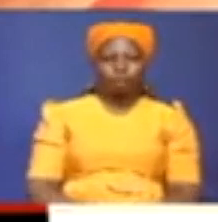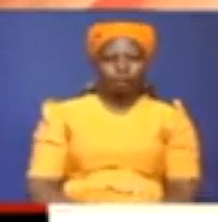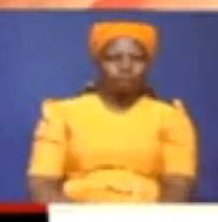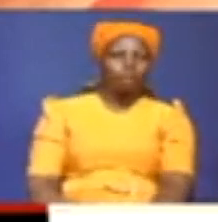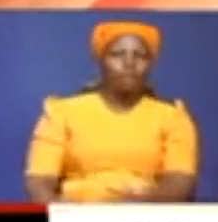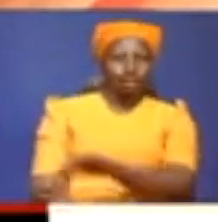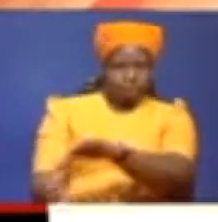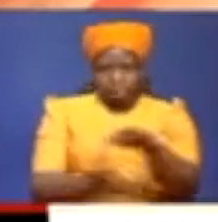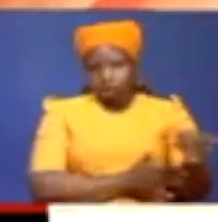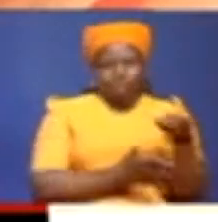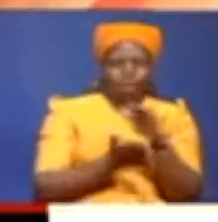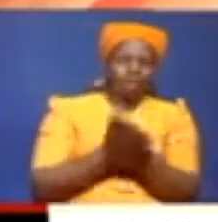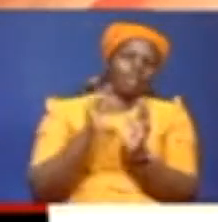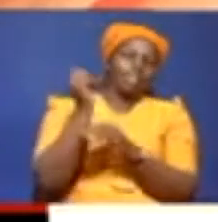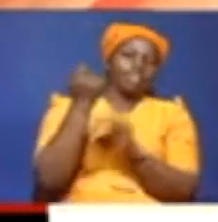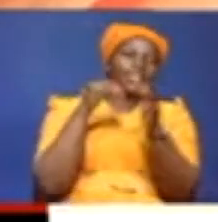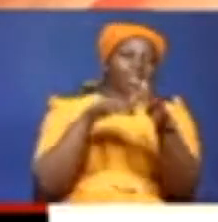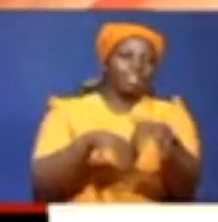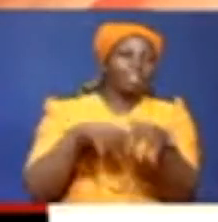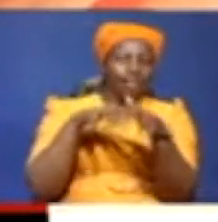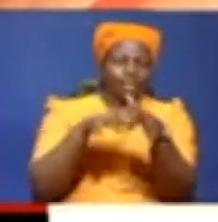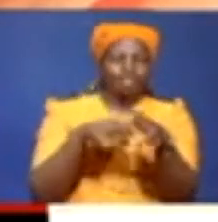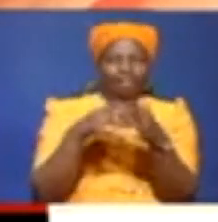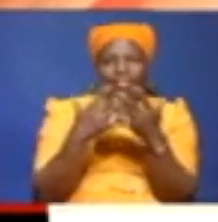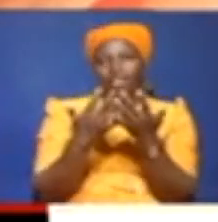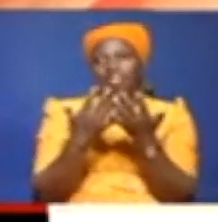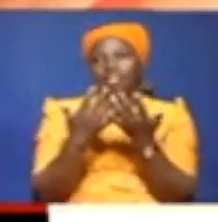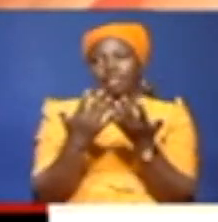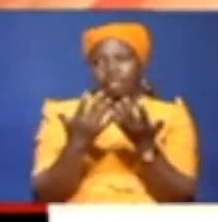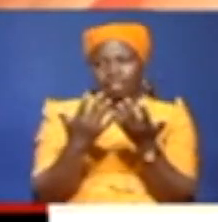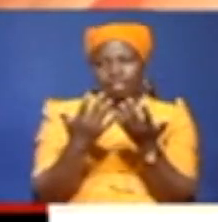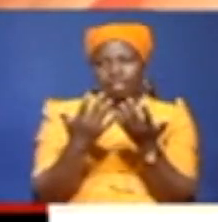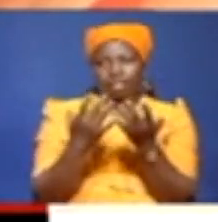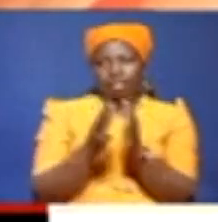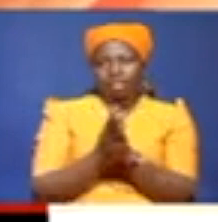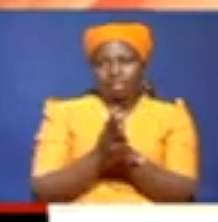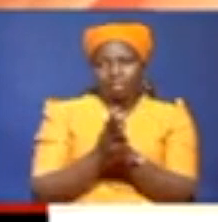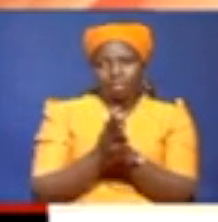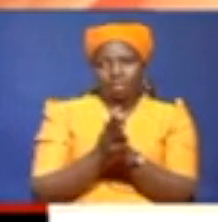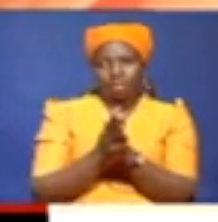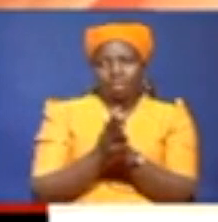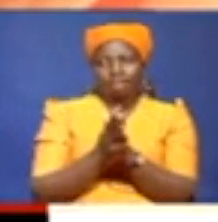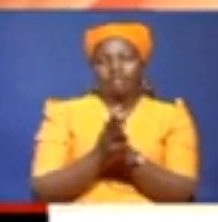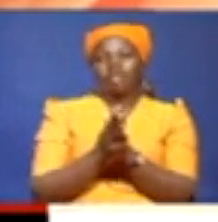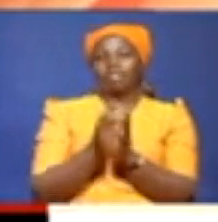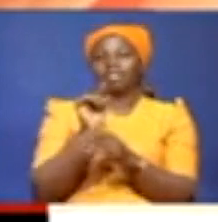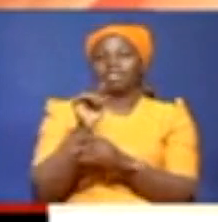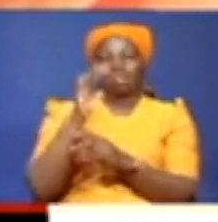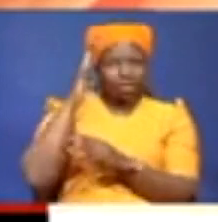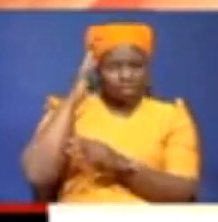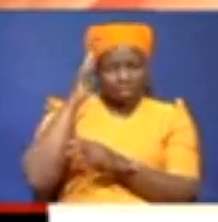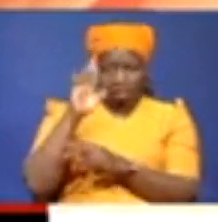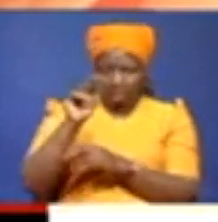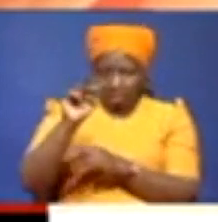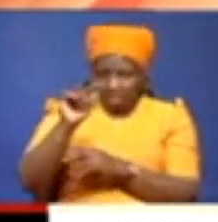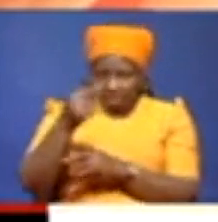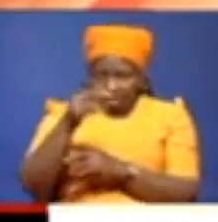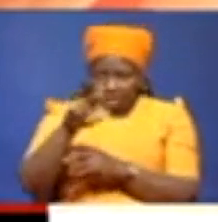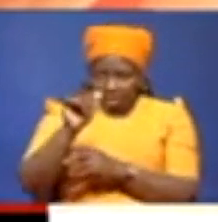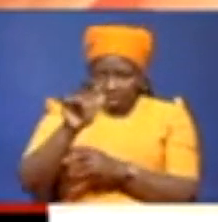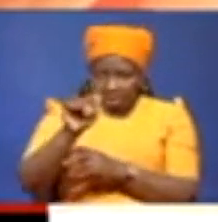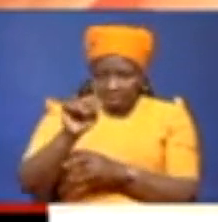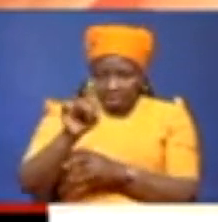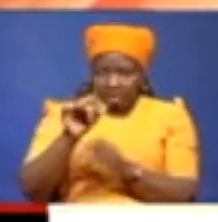The Kenya Agricultural and Livestock Research Organization has partnered with SNV Netherlands to implement a three-year